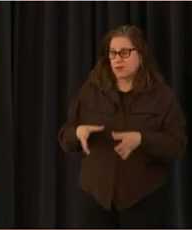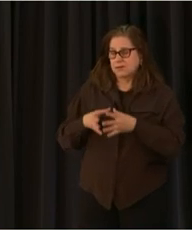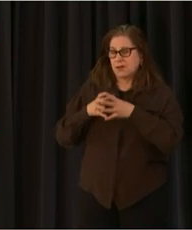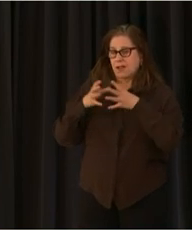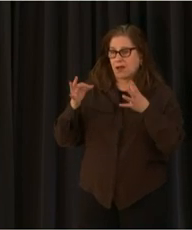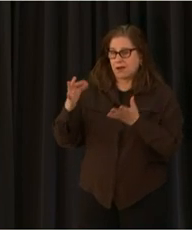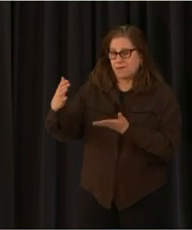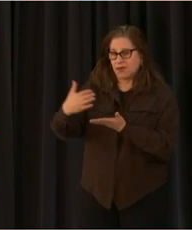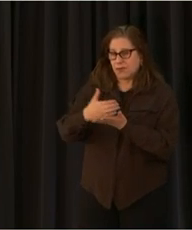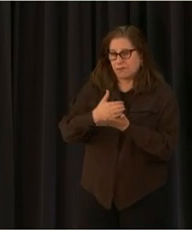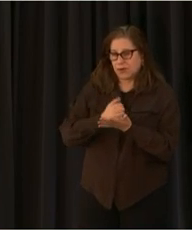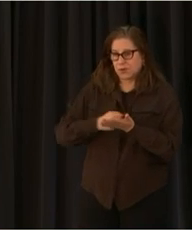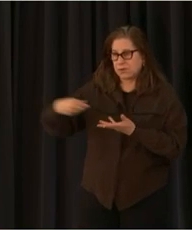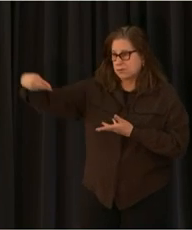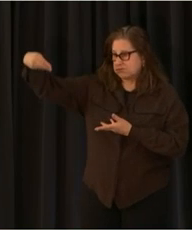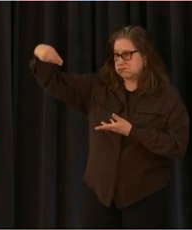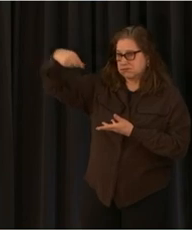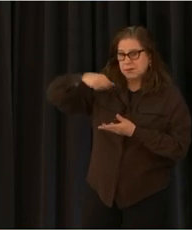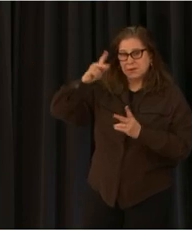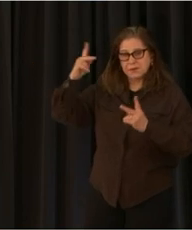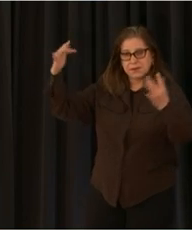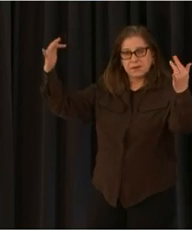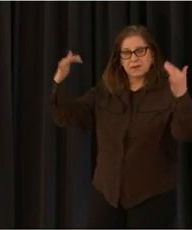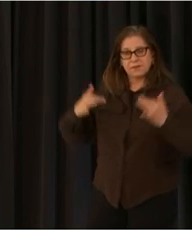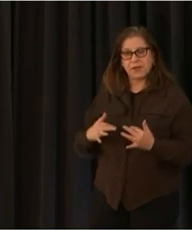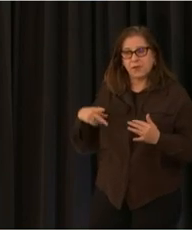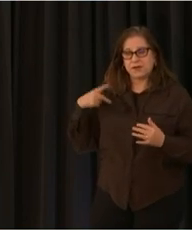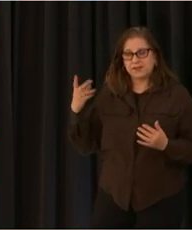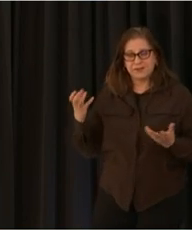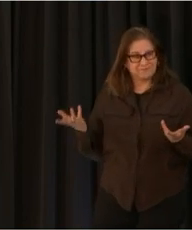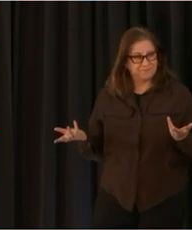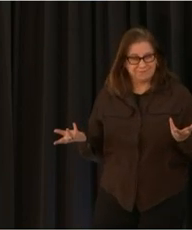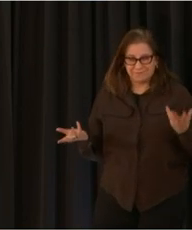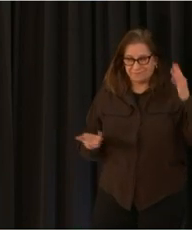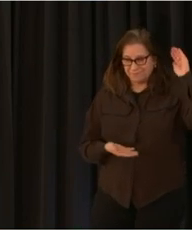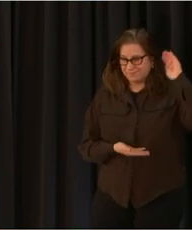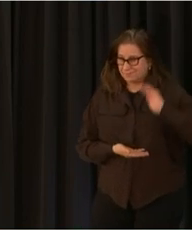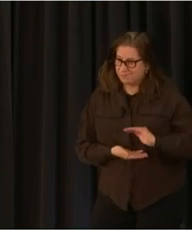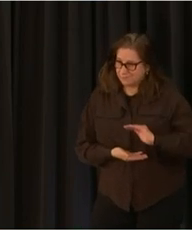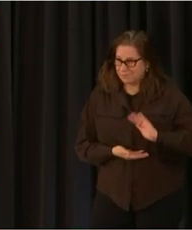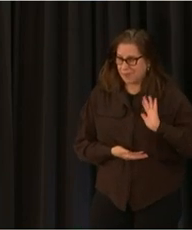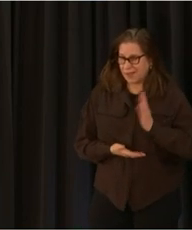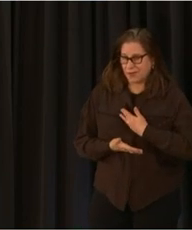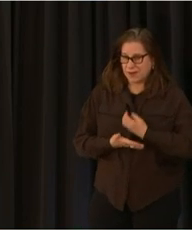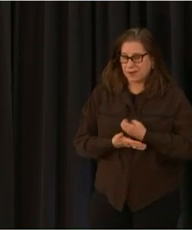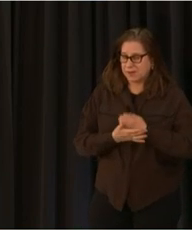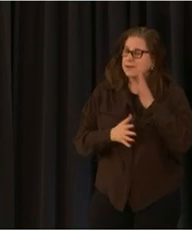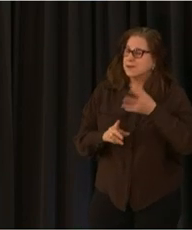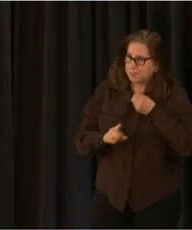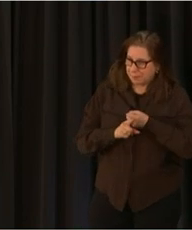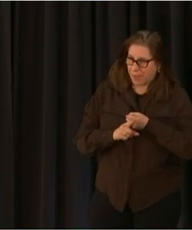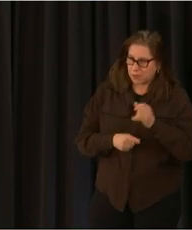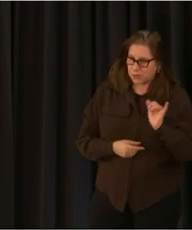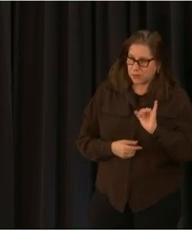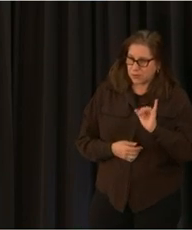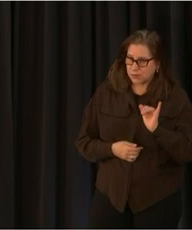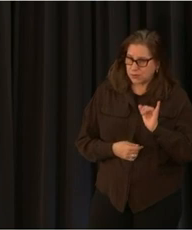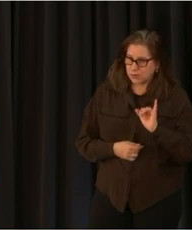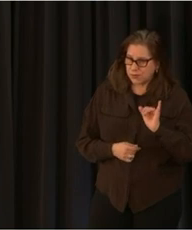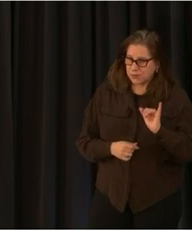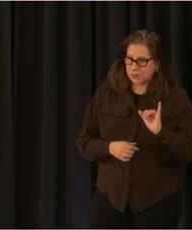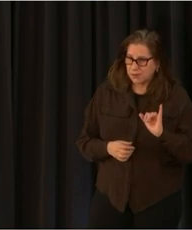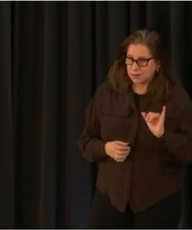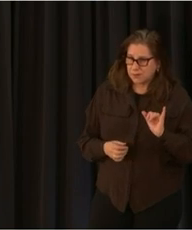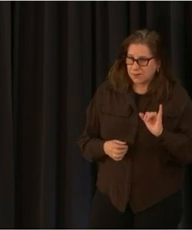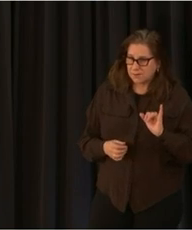our property tax revenue and our income tax revenue have not been as